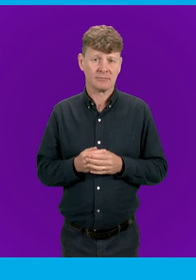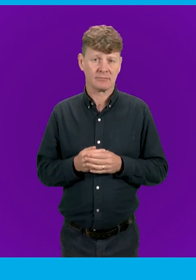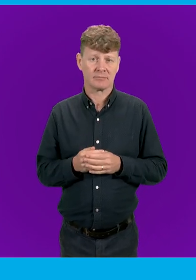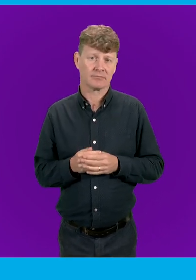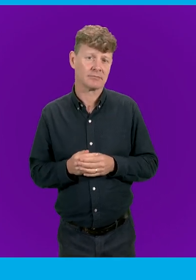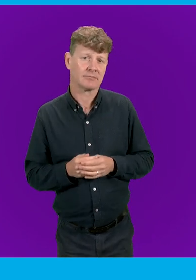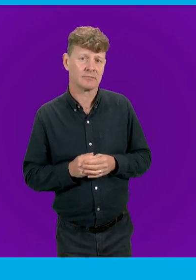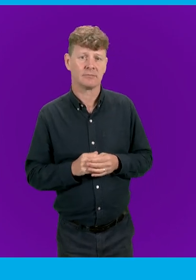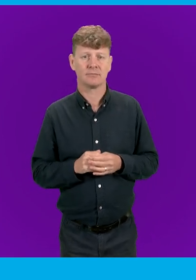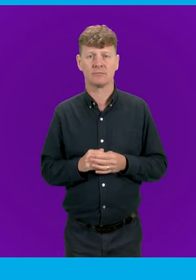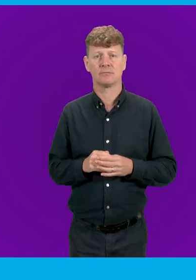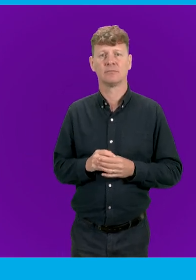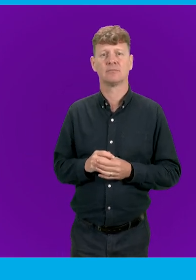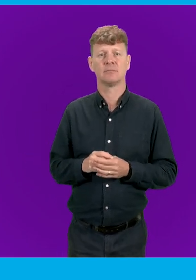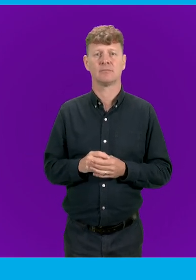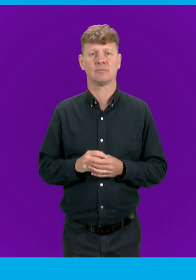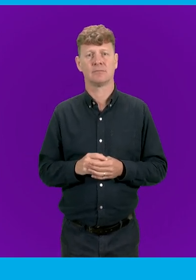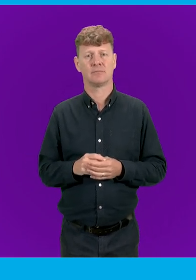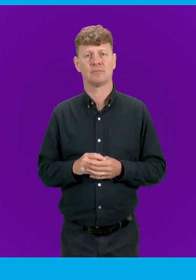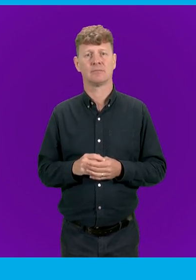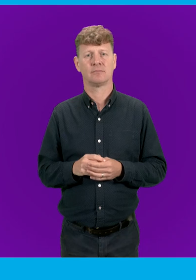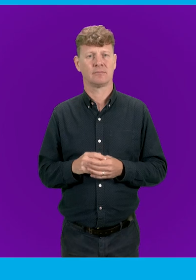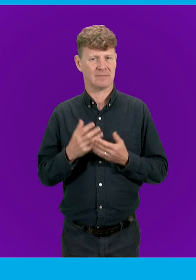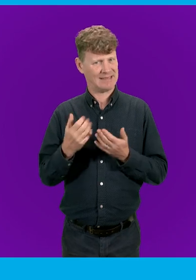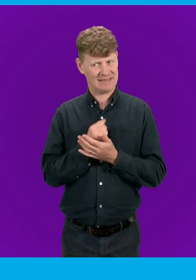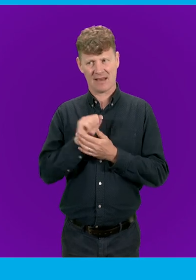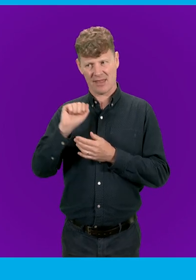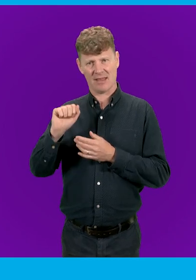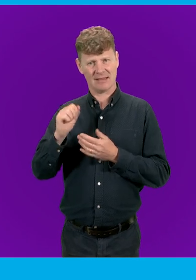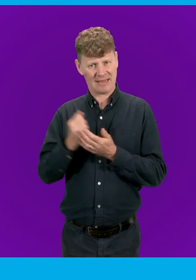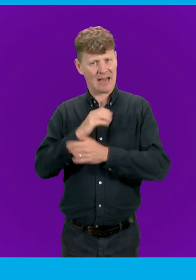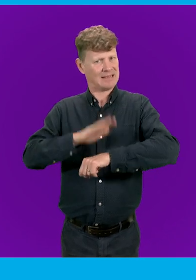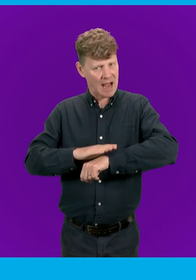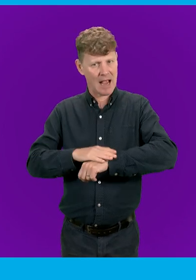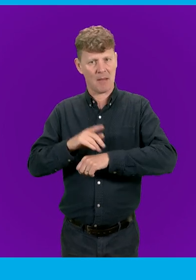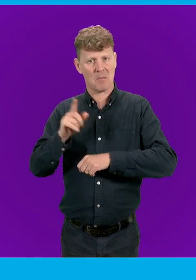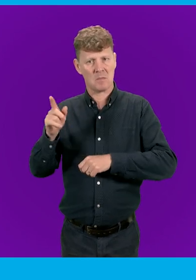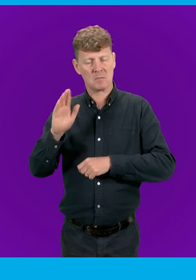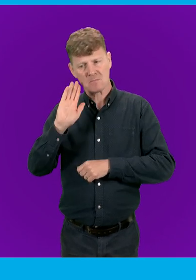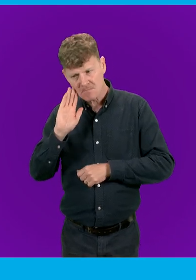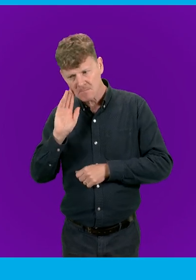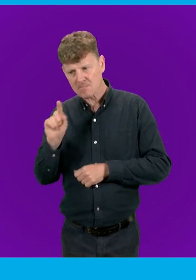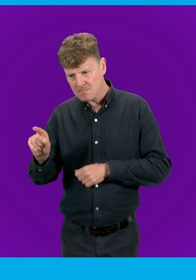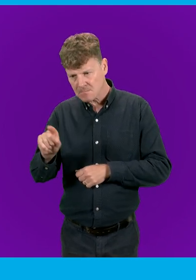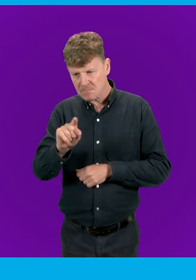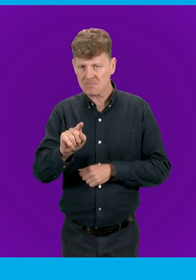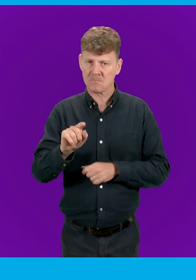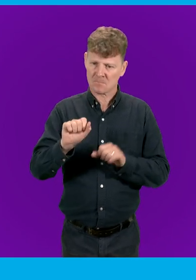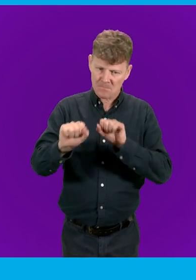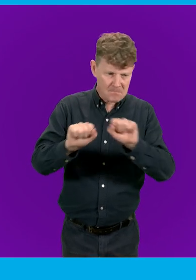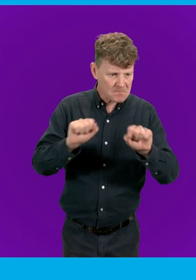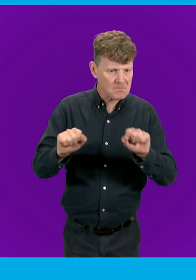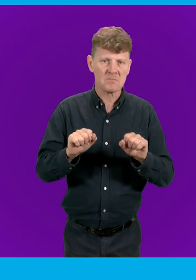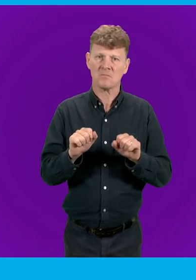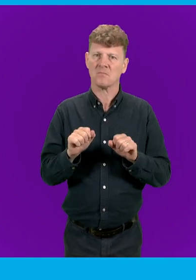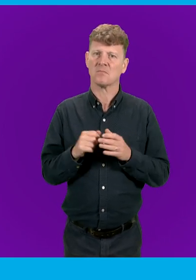just actually taking the time out of their day to be like, okay, this is what everyone, your day-to-day person, is